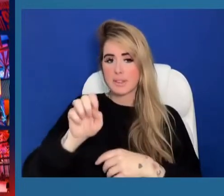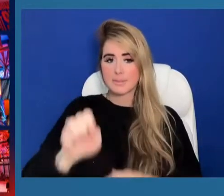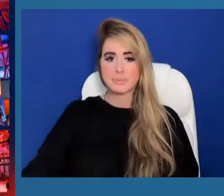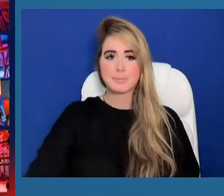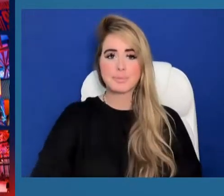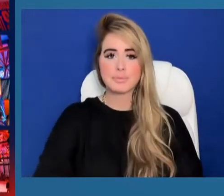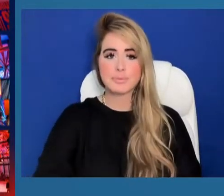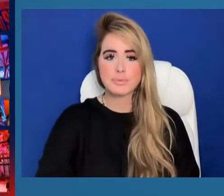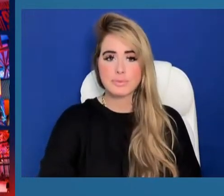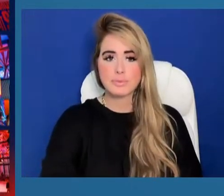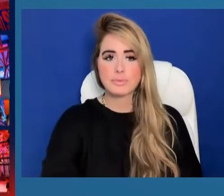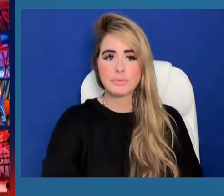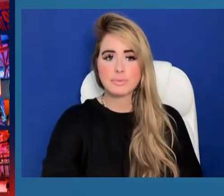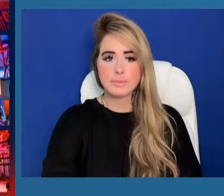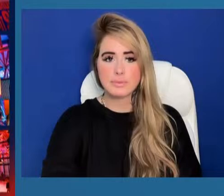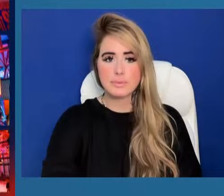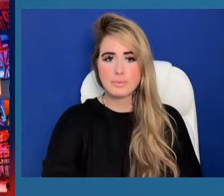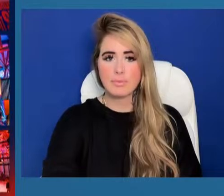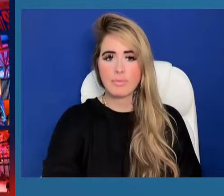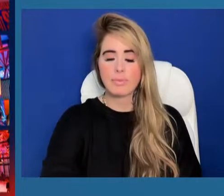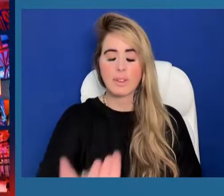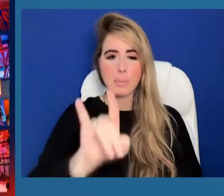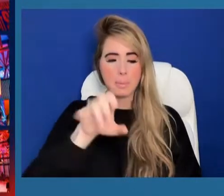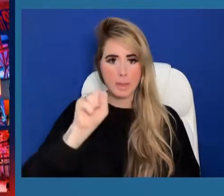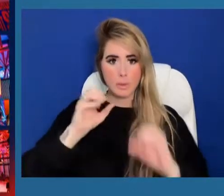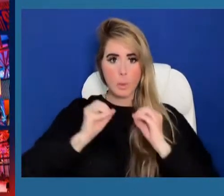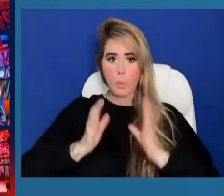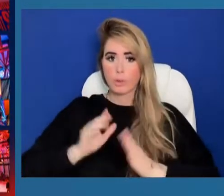Buffalo Bills owner Terry Pegula.